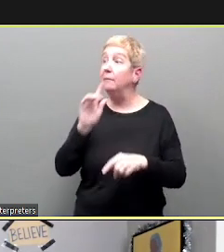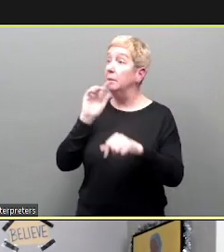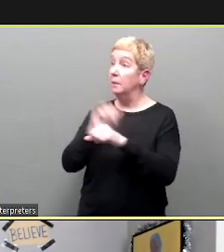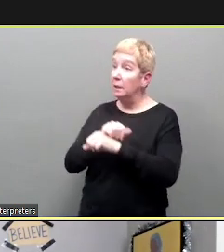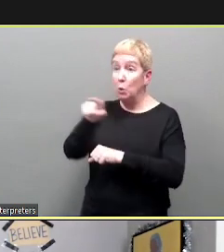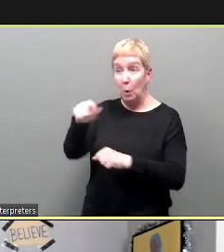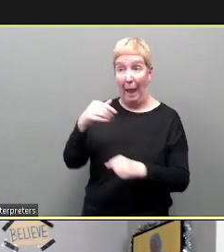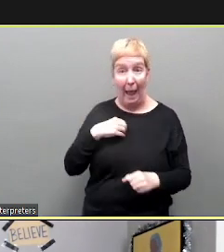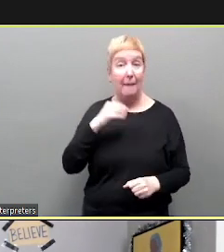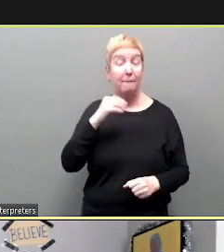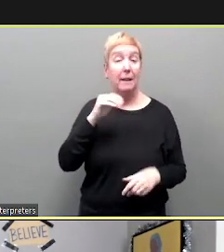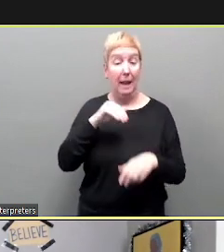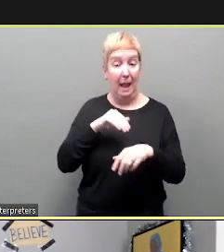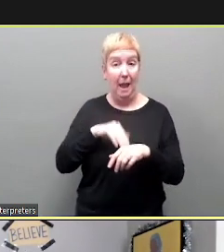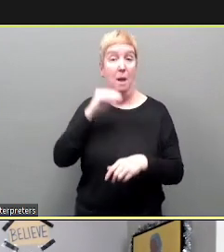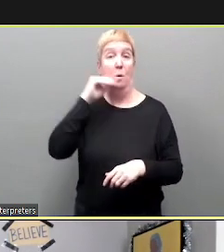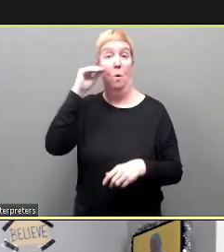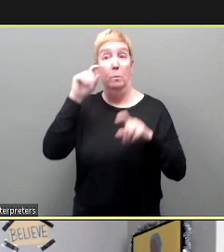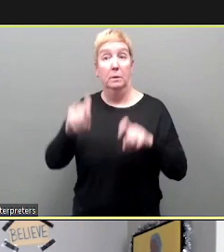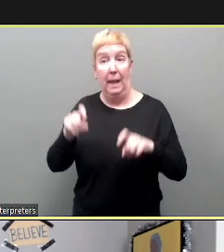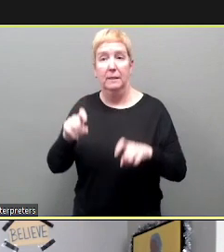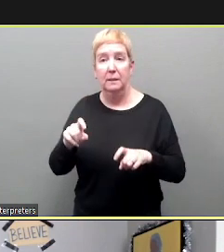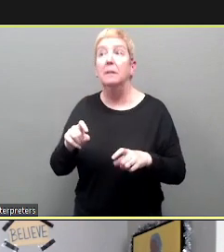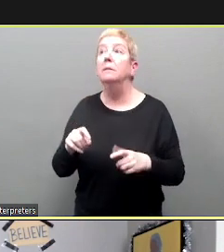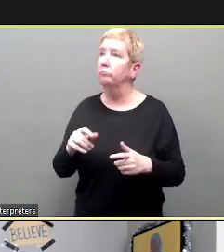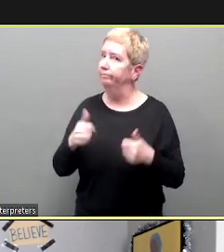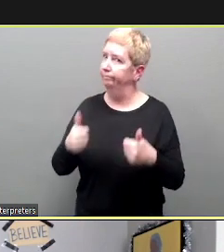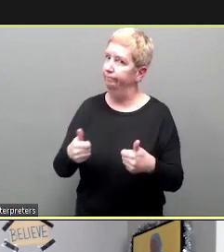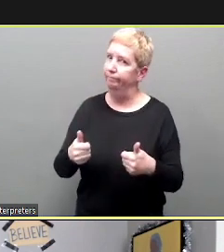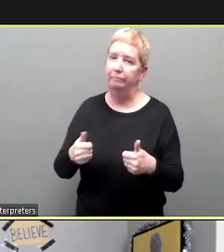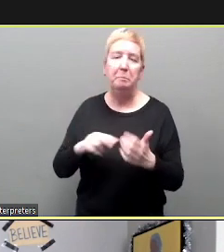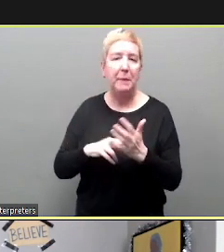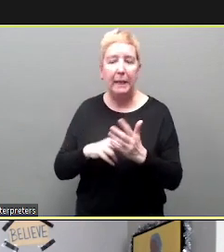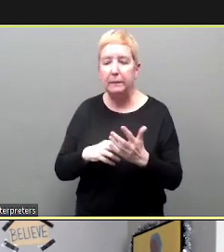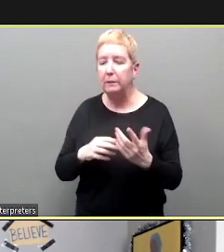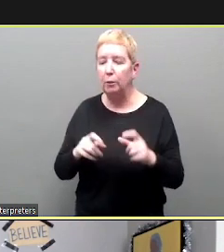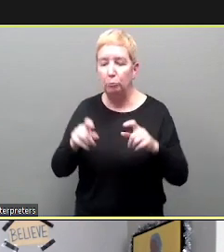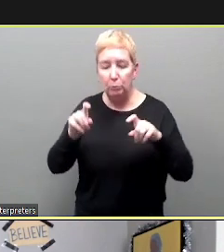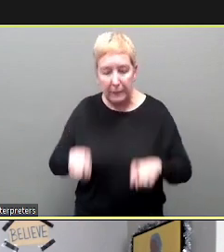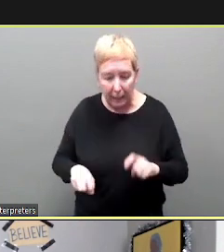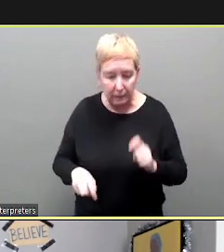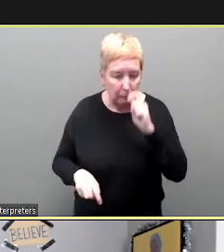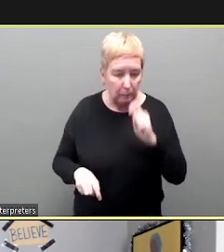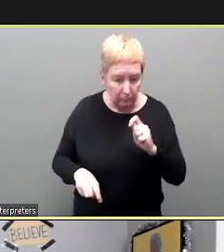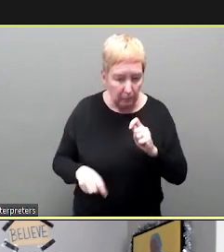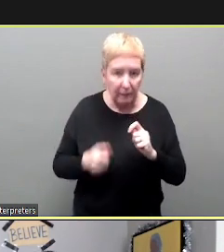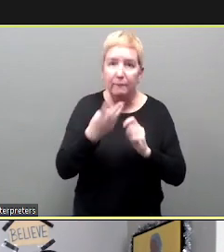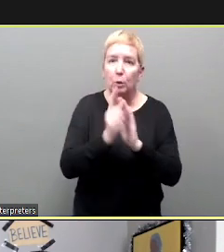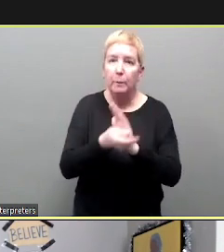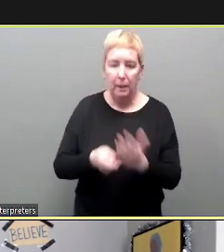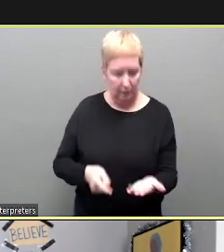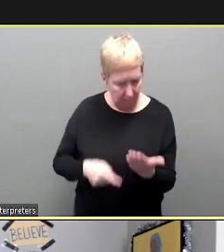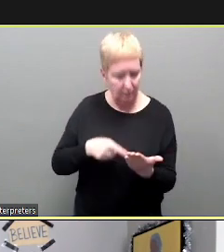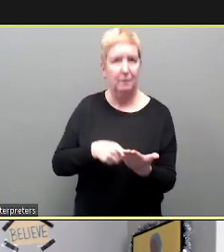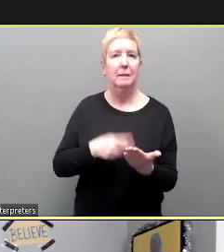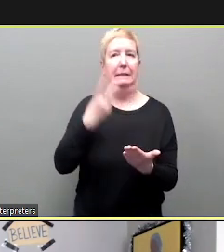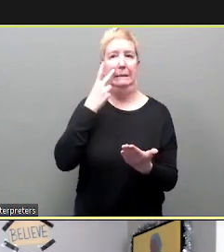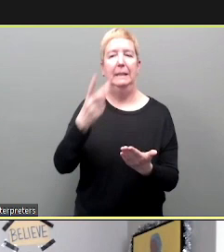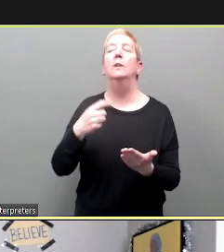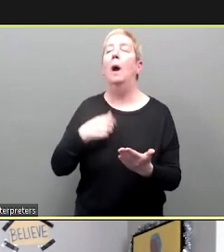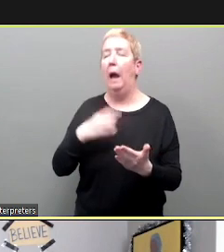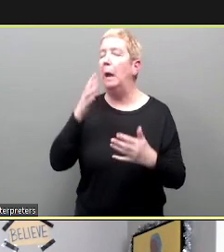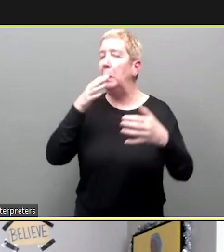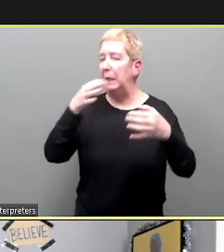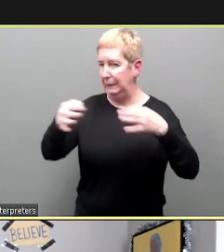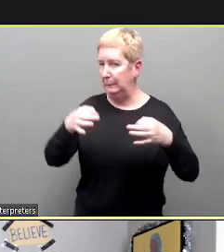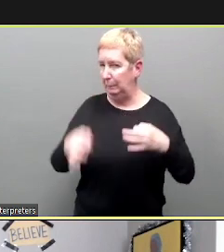which we think there'll be more and more of, you can get the results in minutes. And I'll kind of walk everybody through that